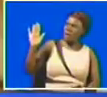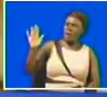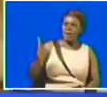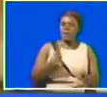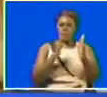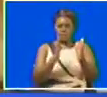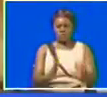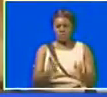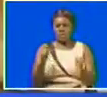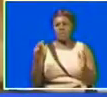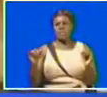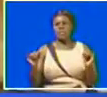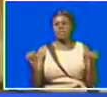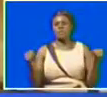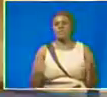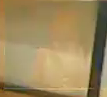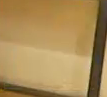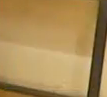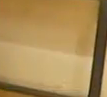Tinina, KTN News.